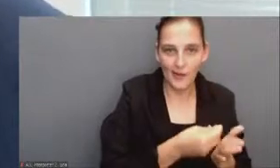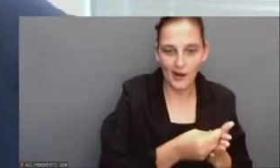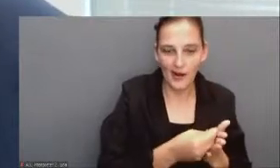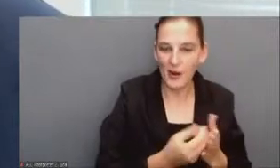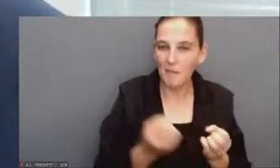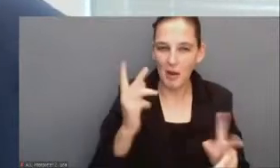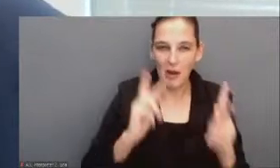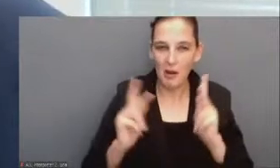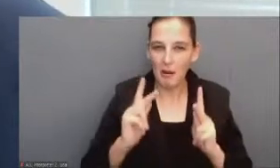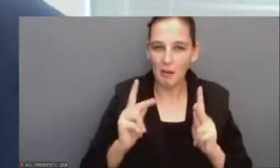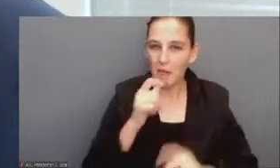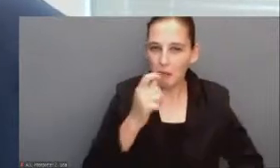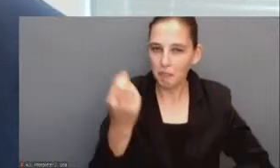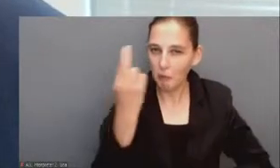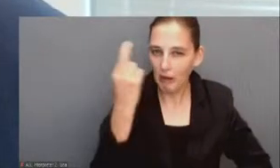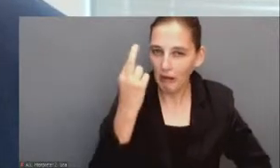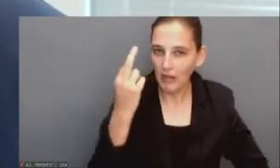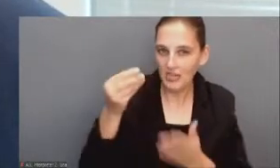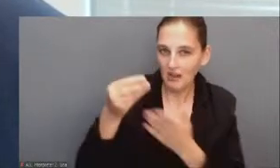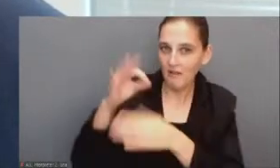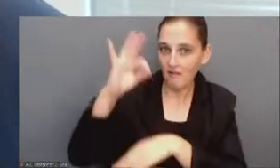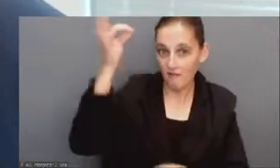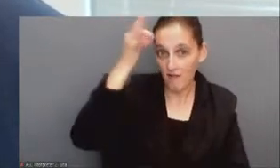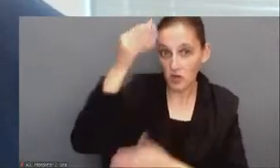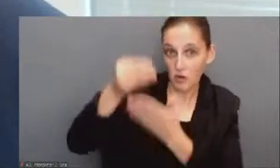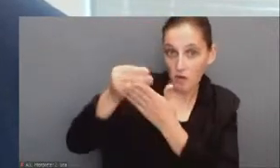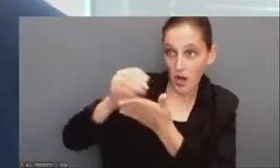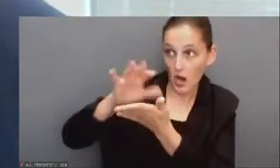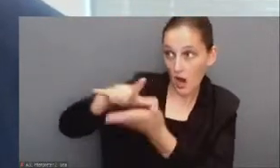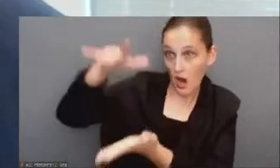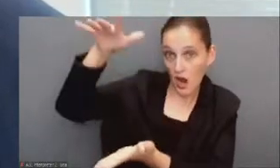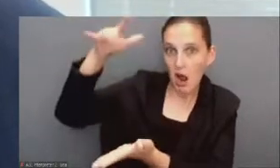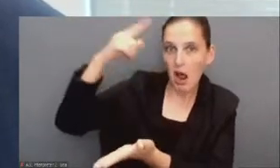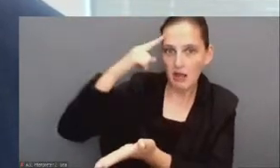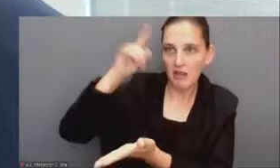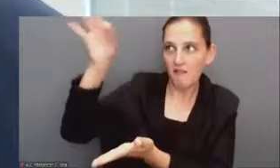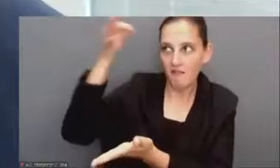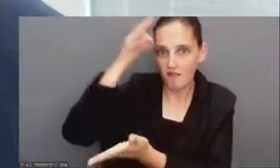side, that we think it's an urgent federal issue as well.